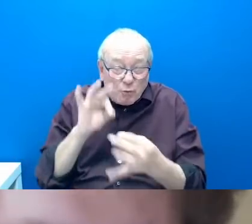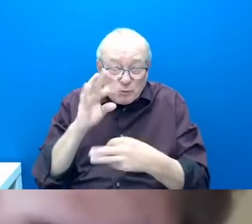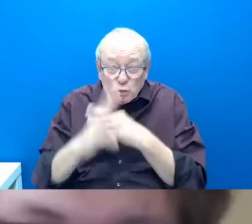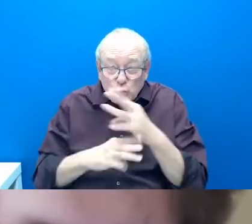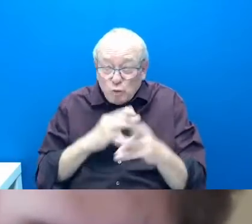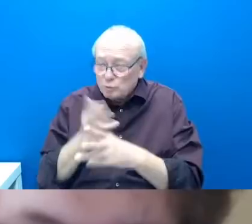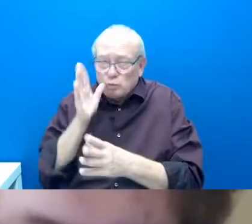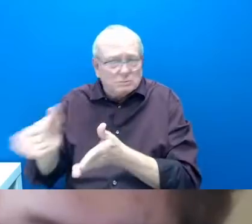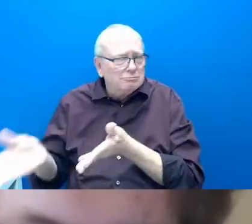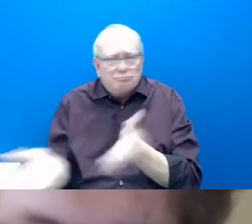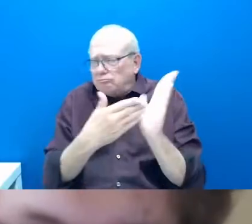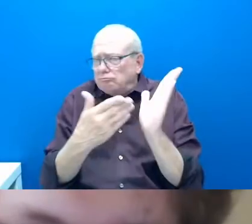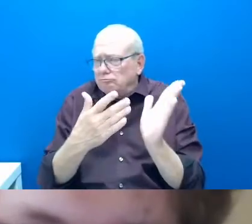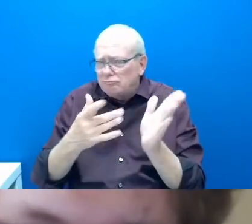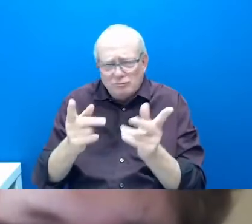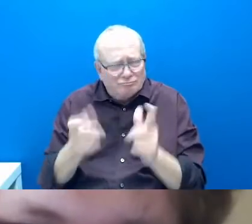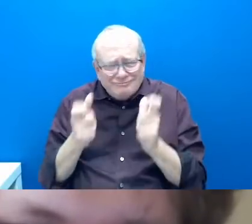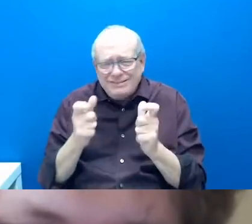So.